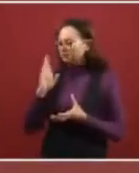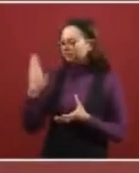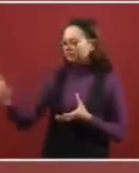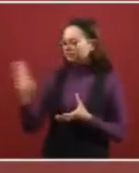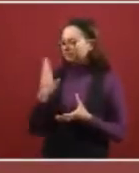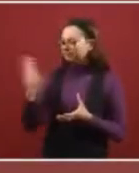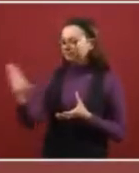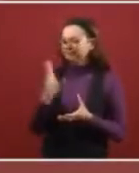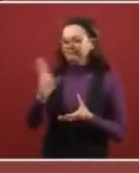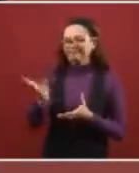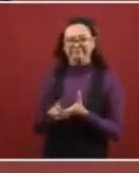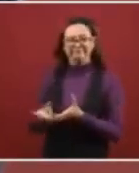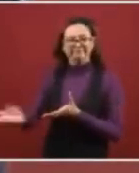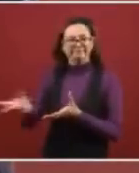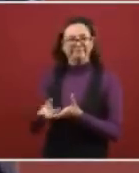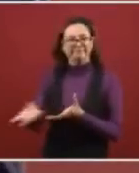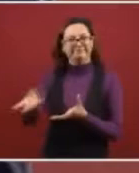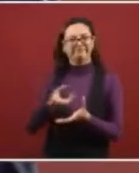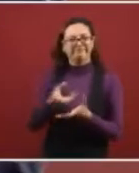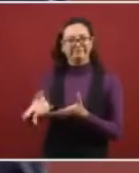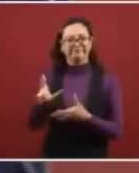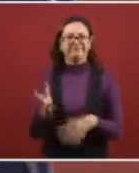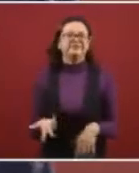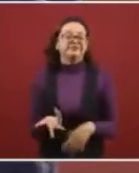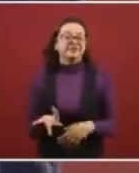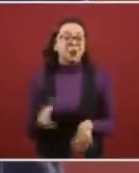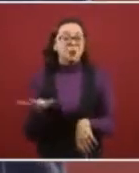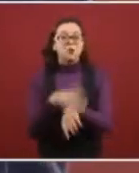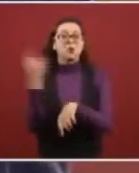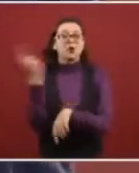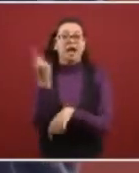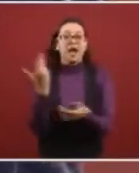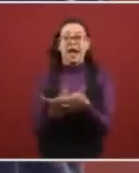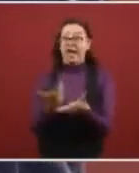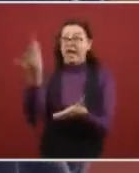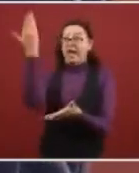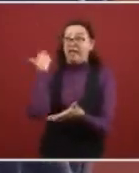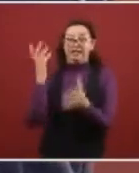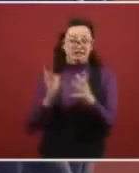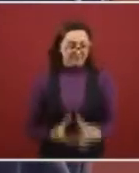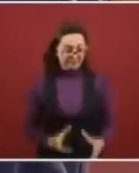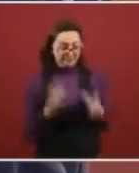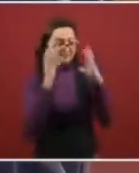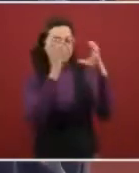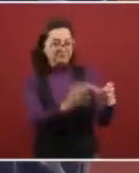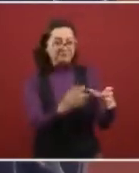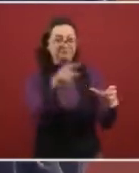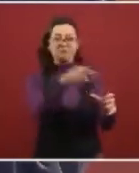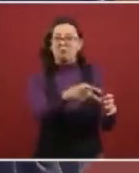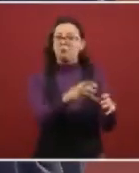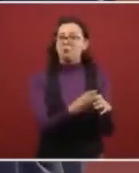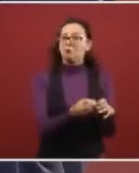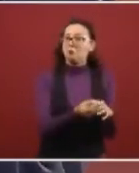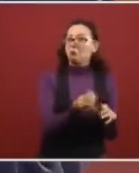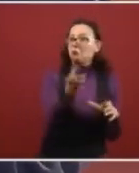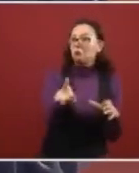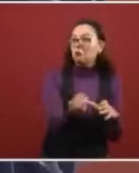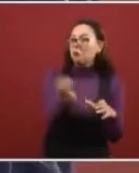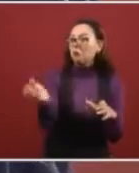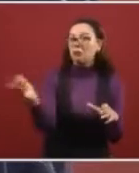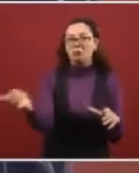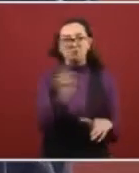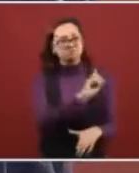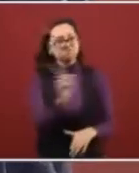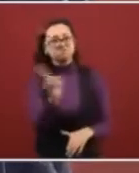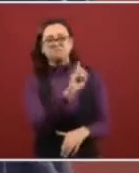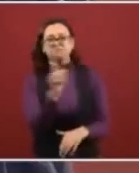not give it to the organizations no because el apoyo. They weren't giving it, distributing no it properly. Llegaba completo. Or it would